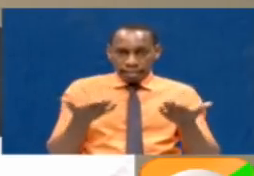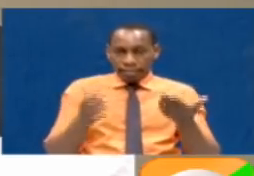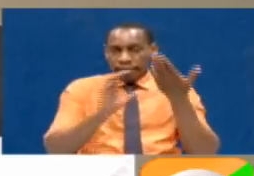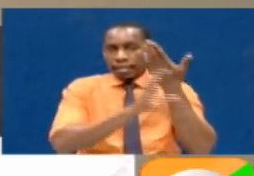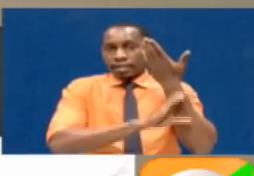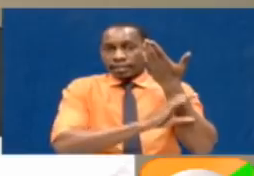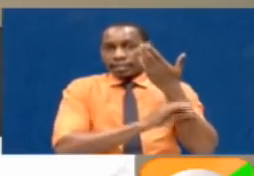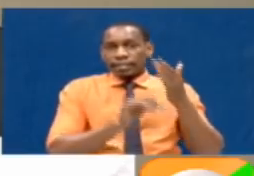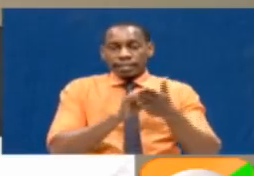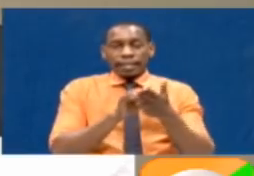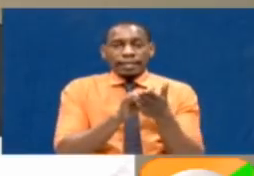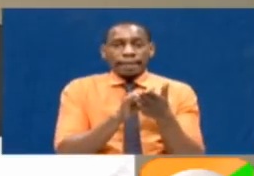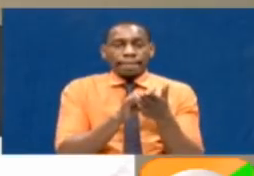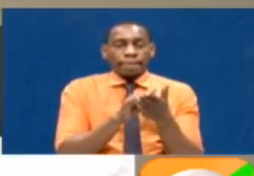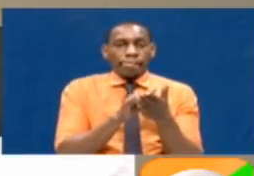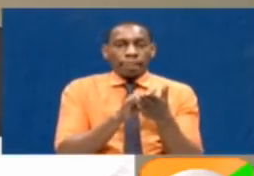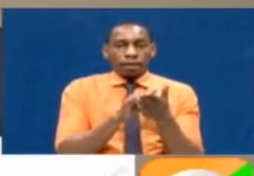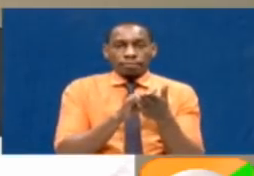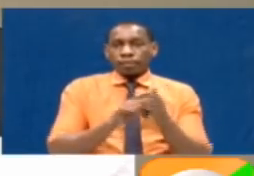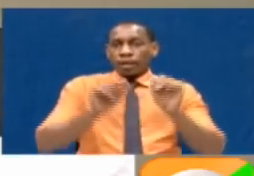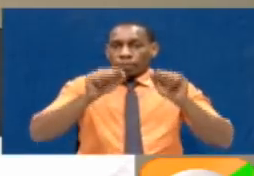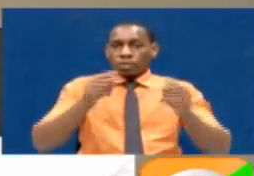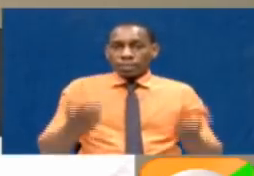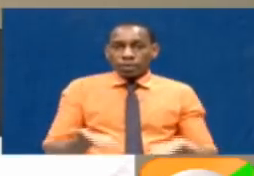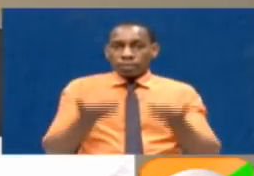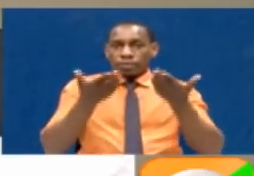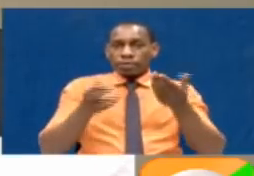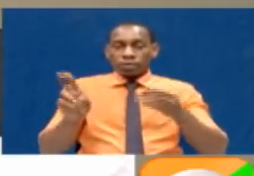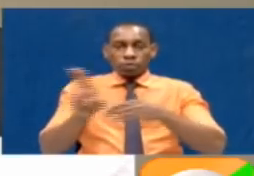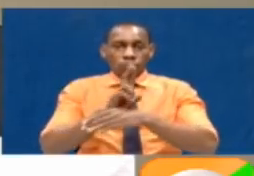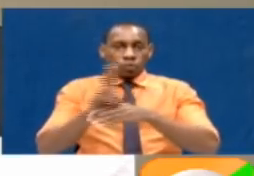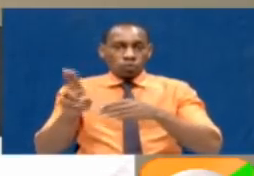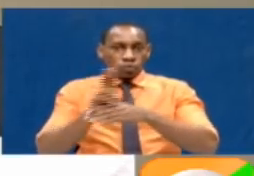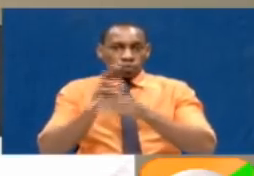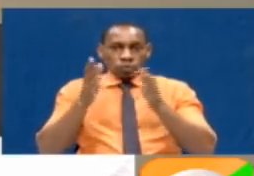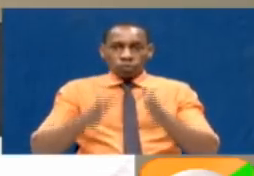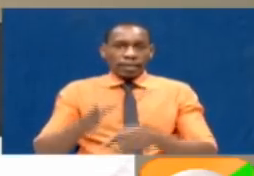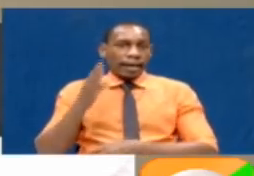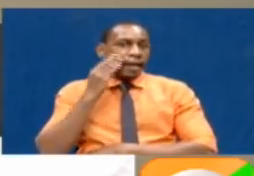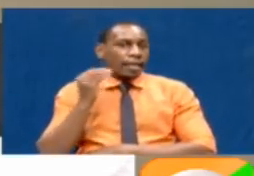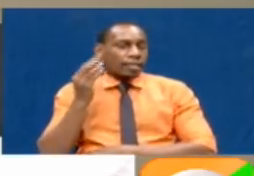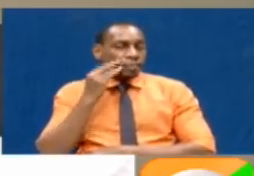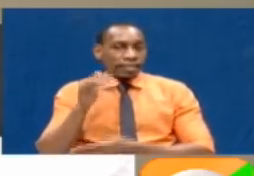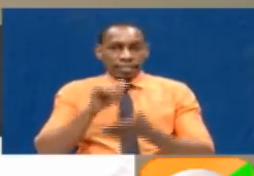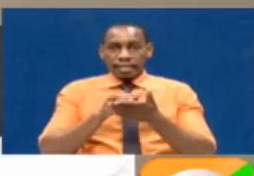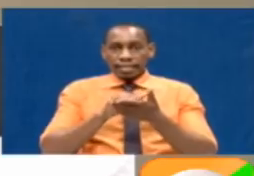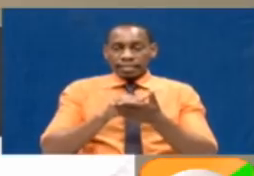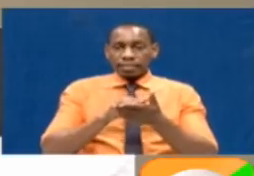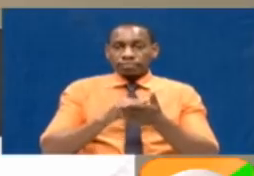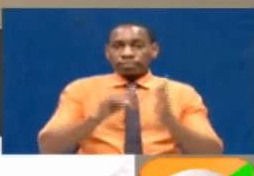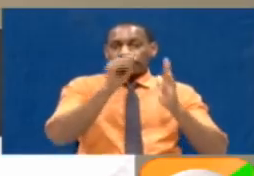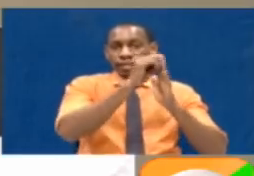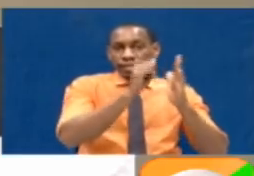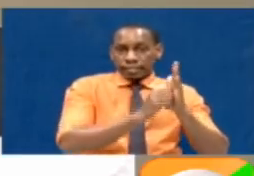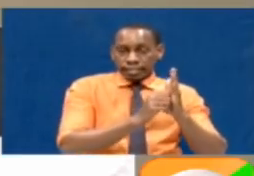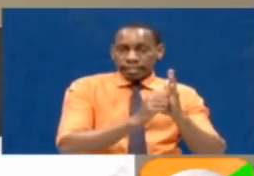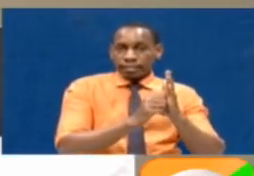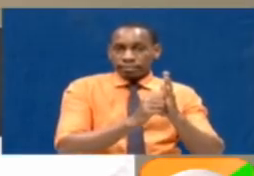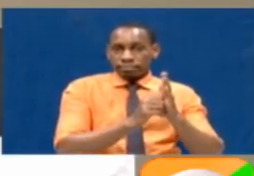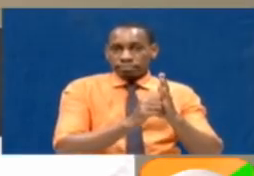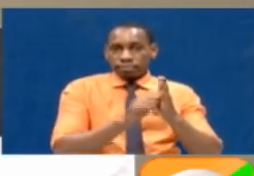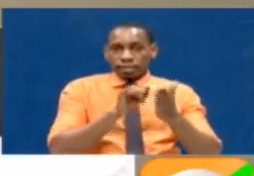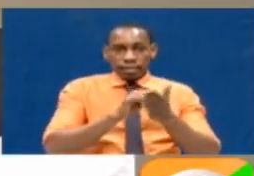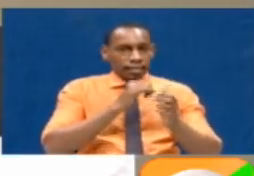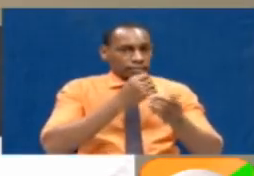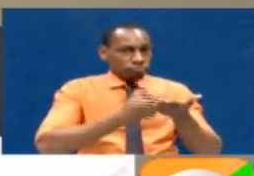country which can improve the user experience. And that is an agenda that we are